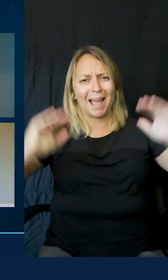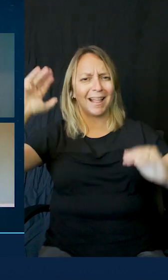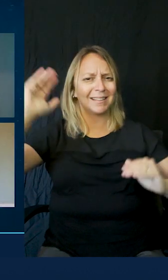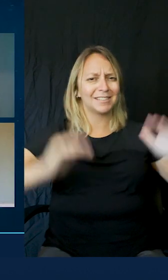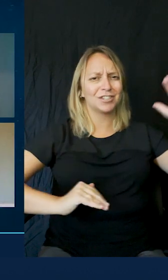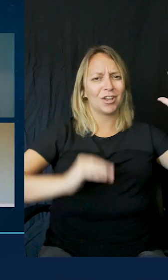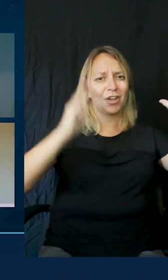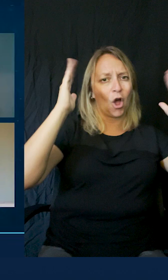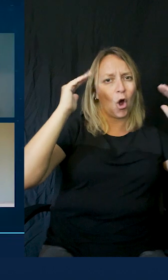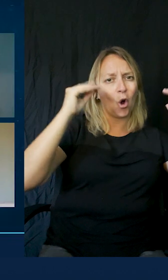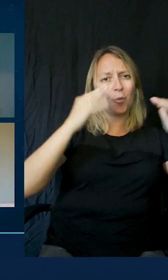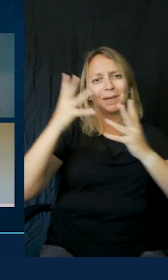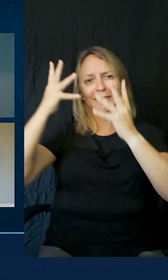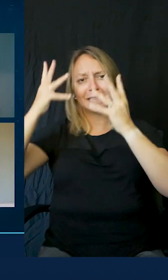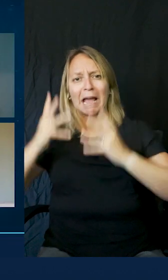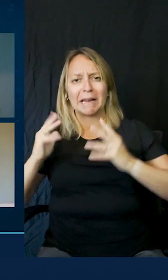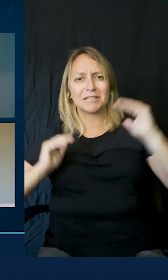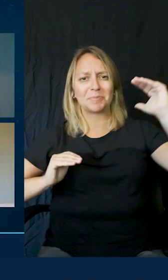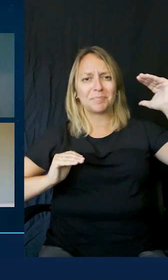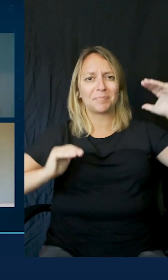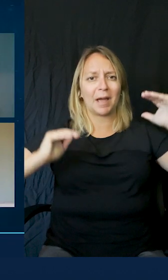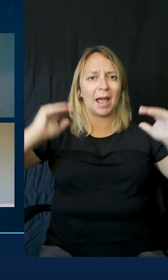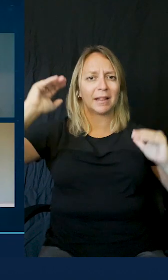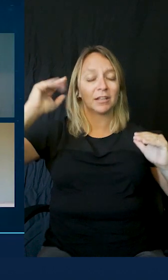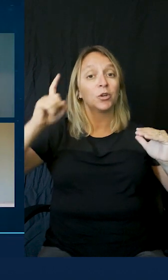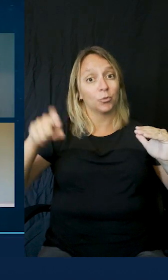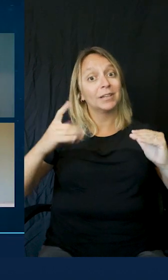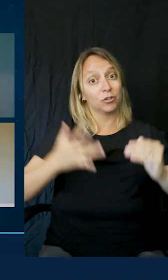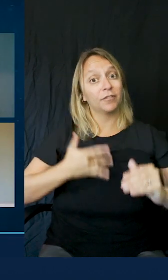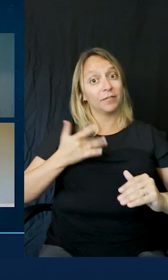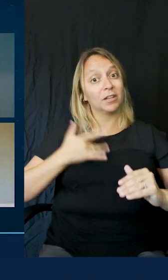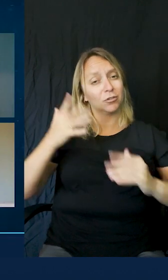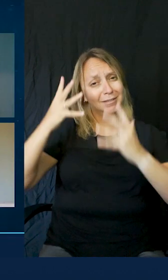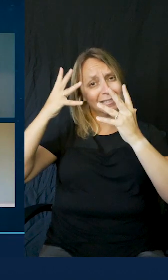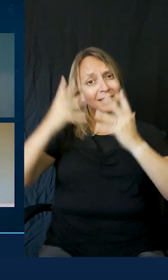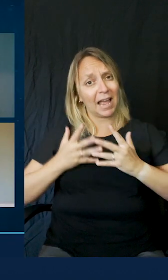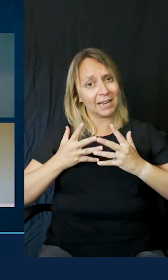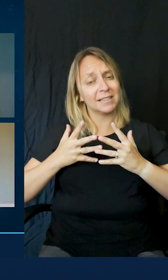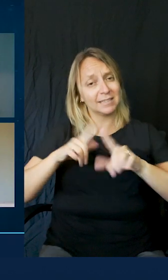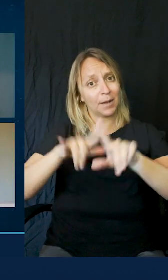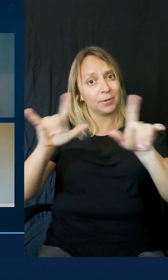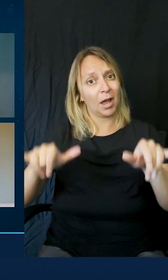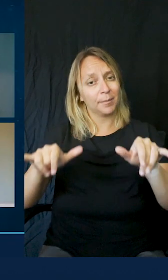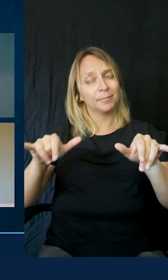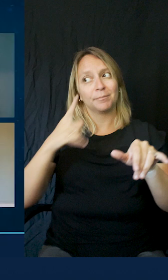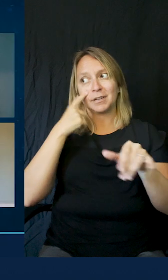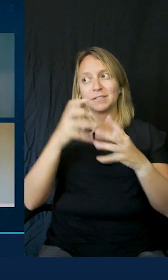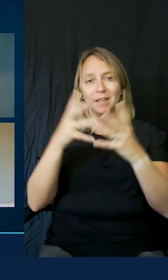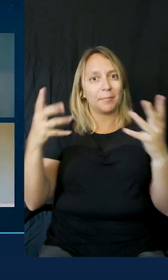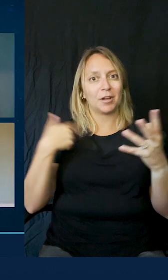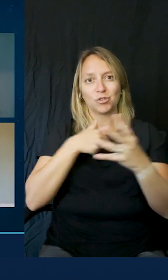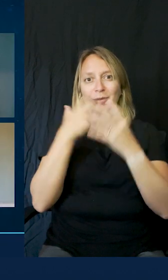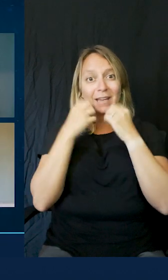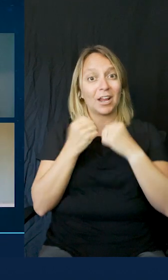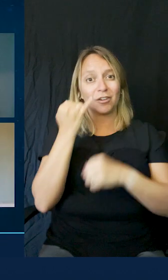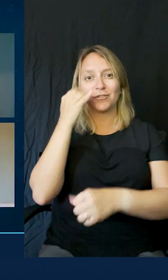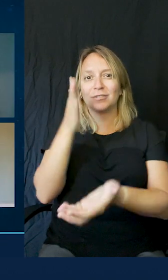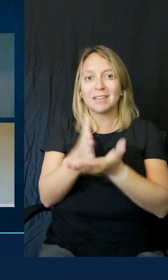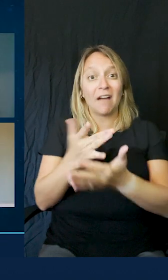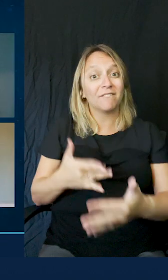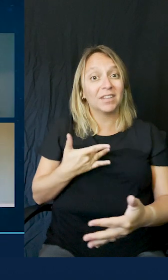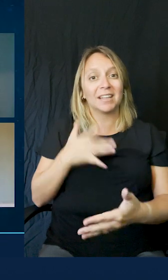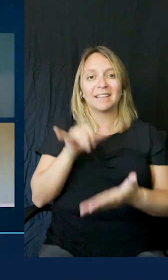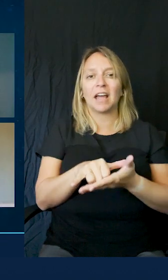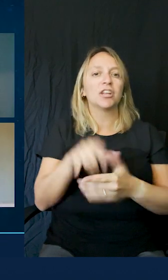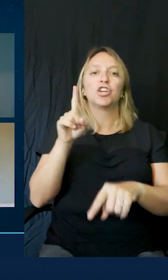hope and despair, because we need to feel the downs as well, because of how much we care. Because if you stop feeling that, I mean,